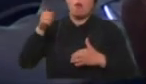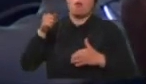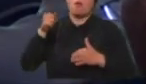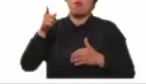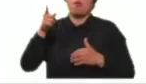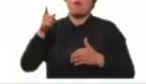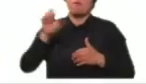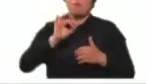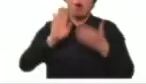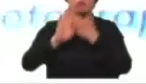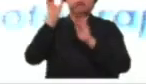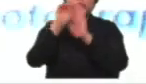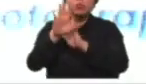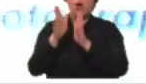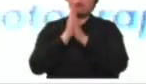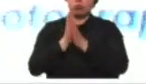the day.